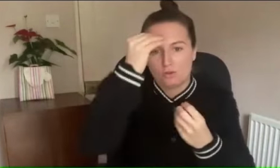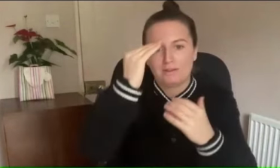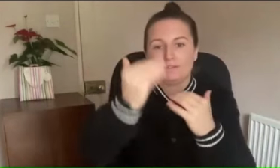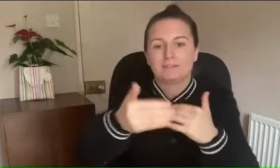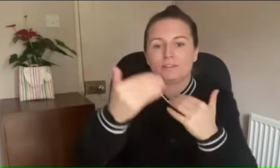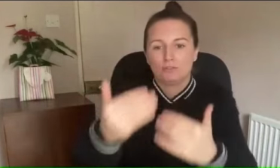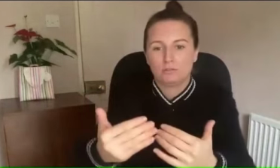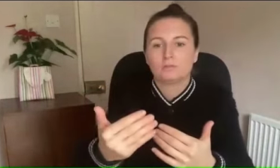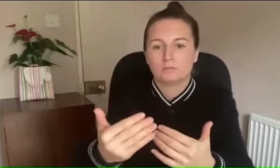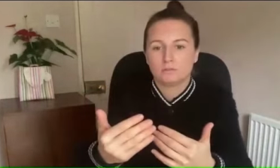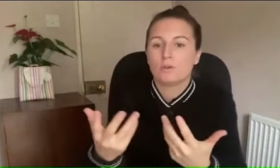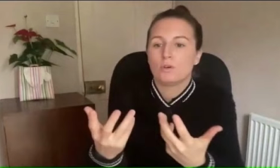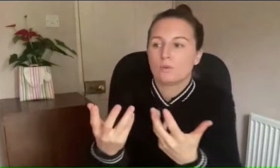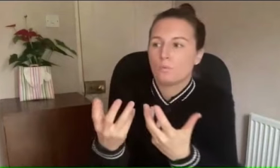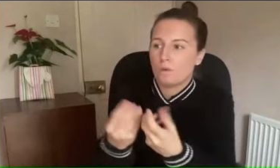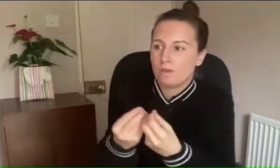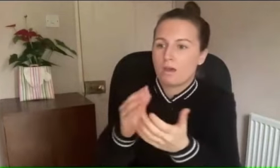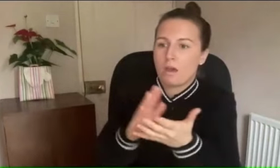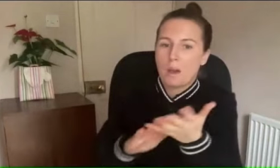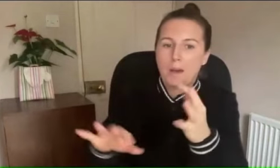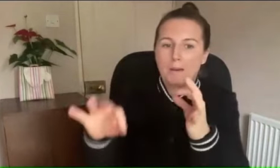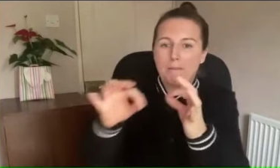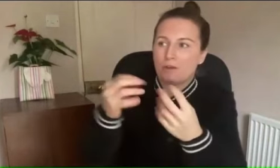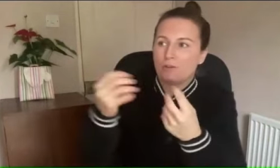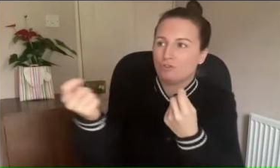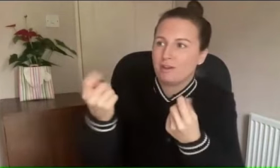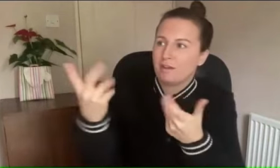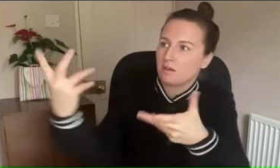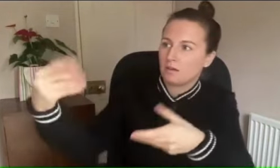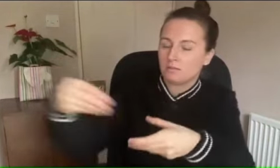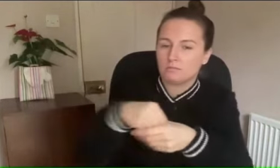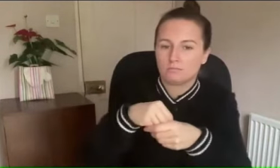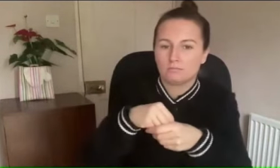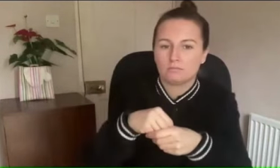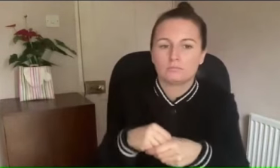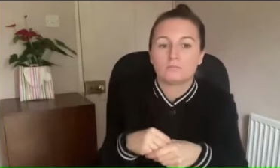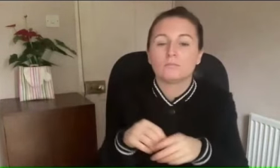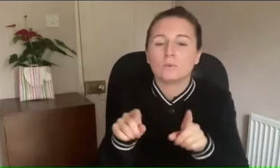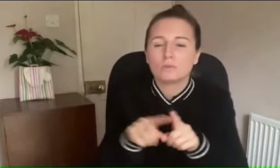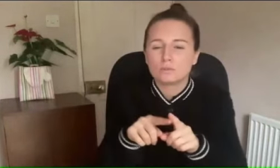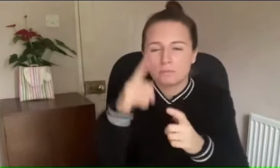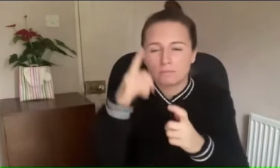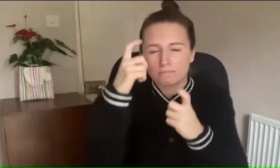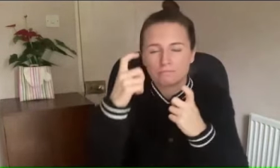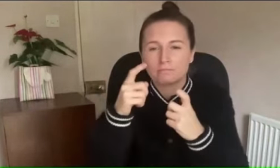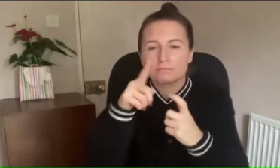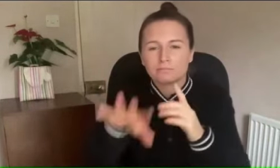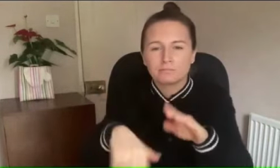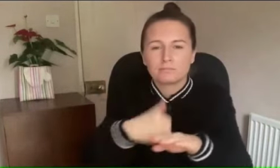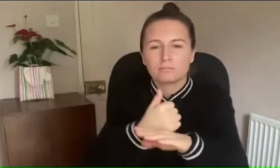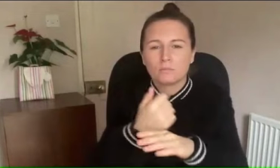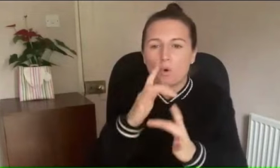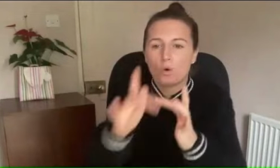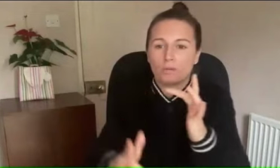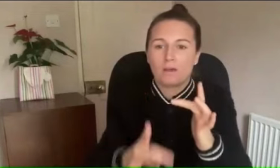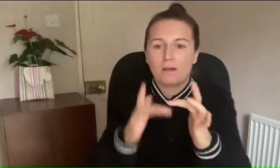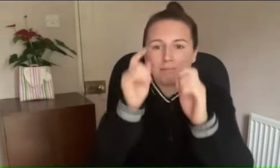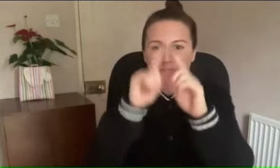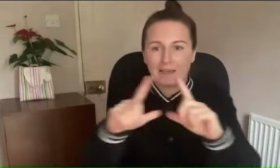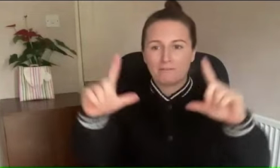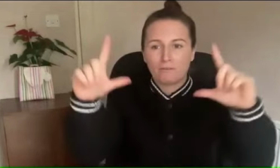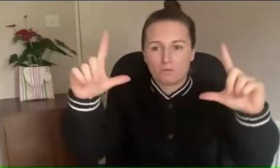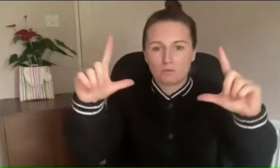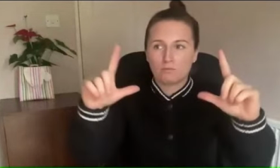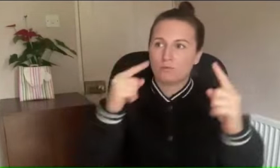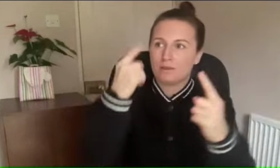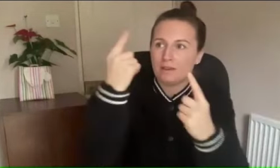chairs. We're also exploring the possibility of using an online digital platform for all hub leader organisations to use